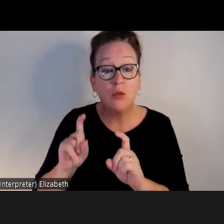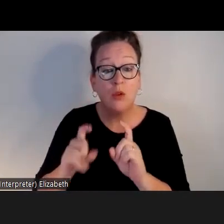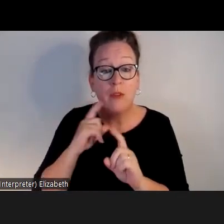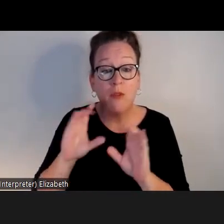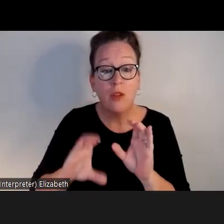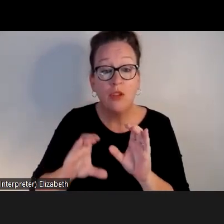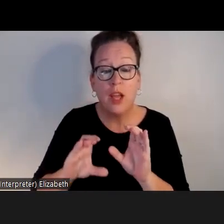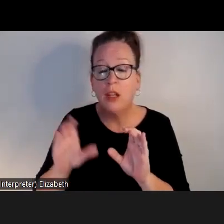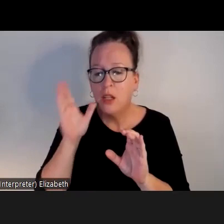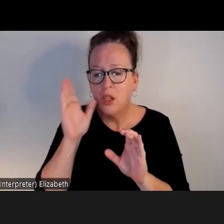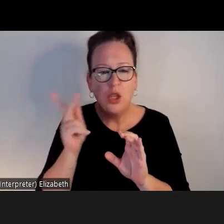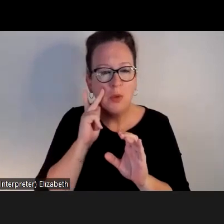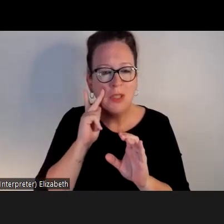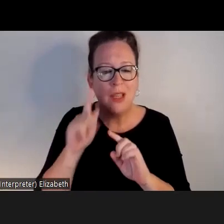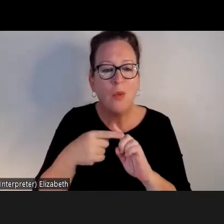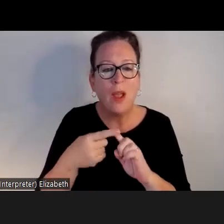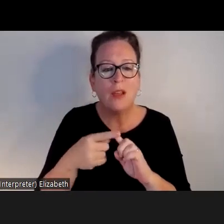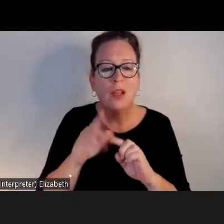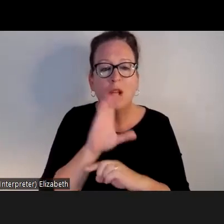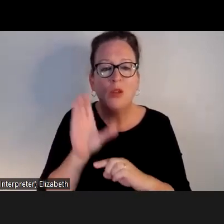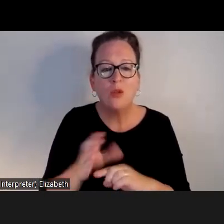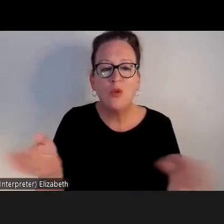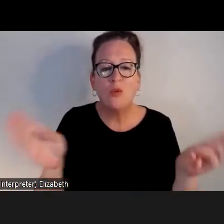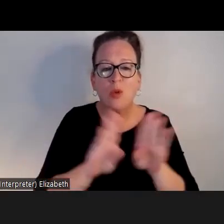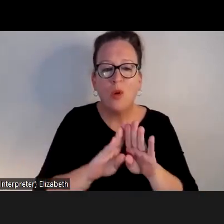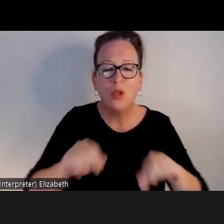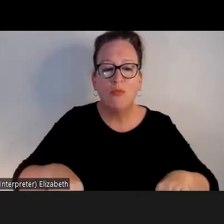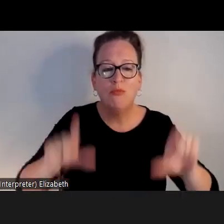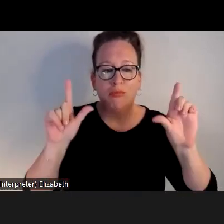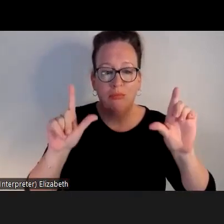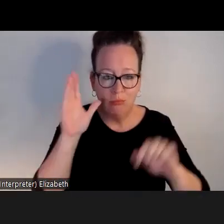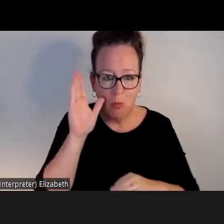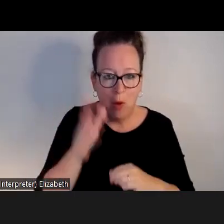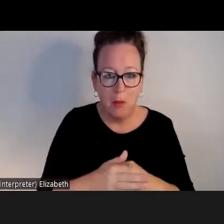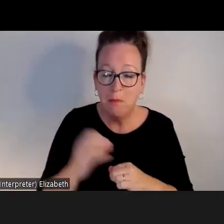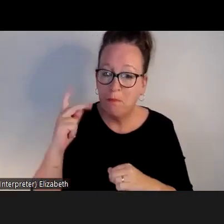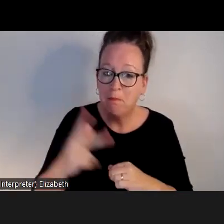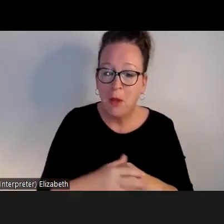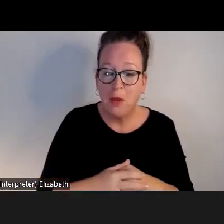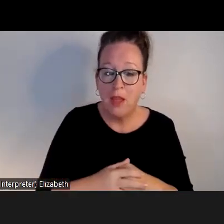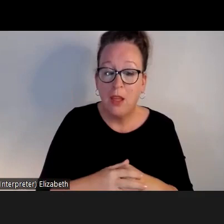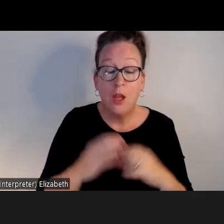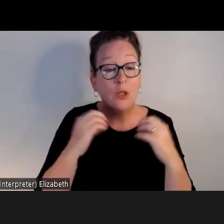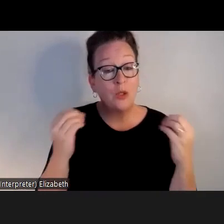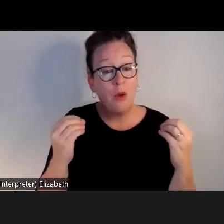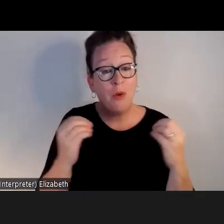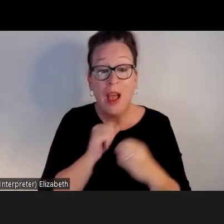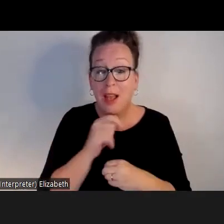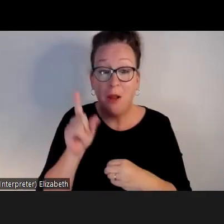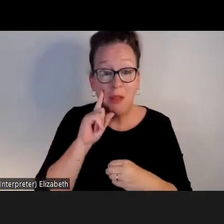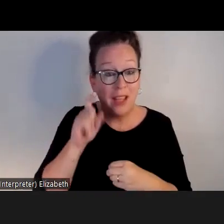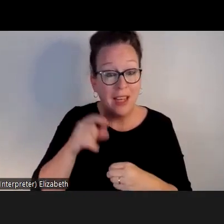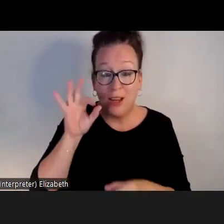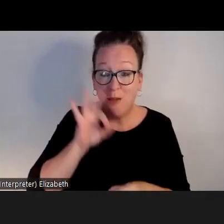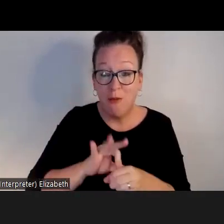survey should pop up when the Zoom window closes. Got it. Okay. And so with that, I don't think I need a vote